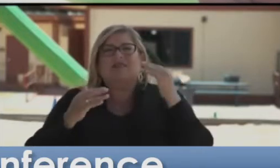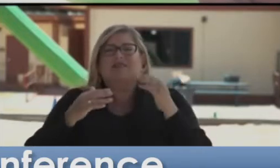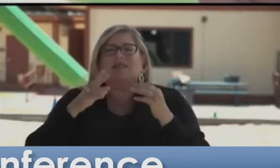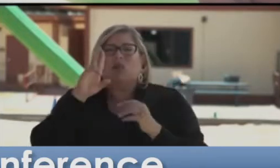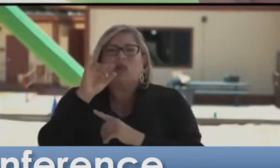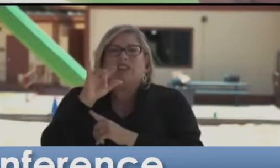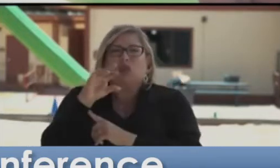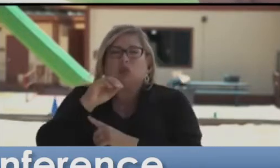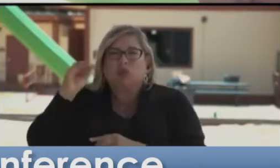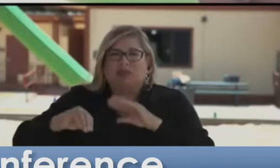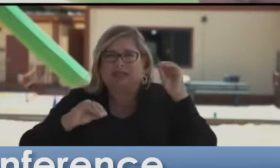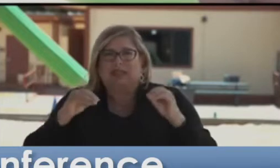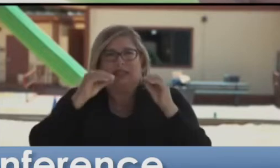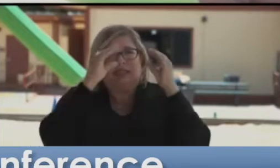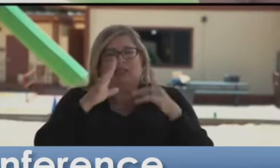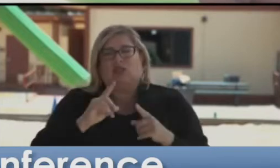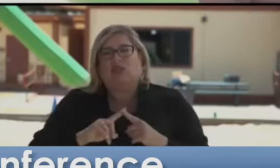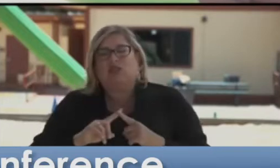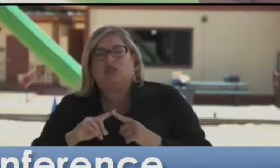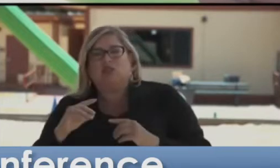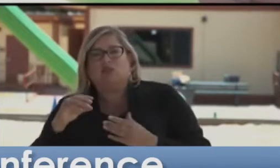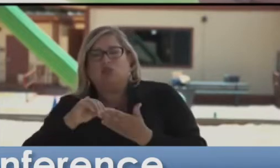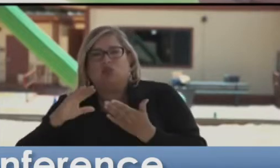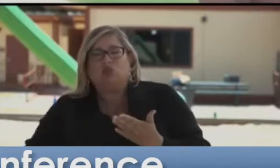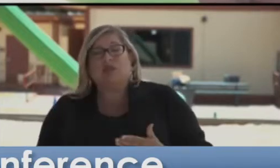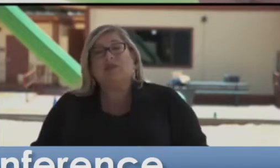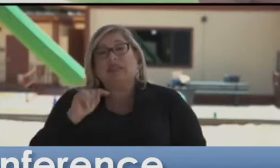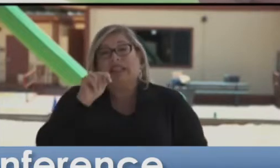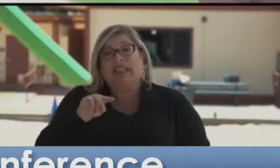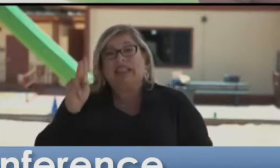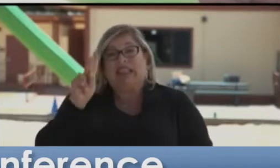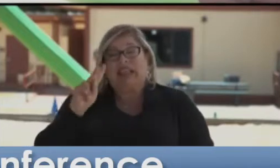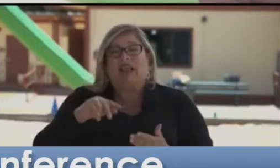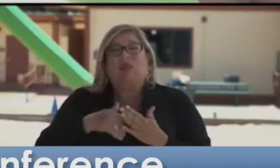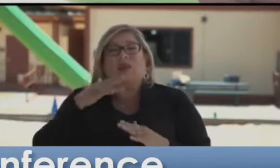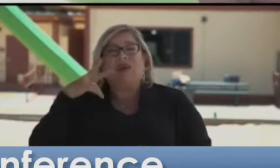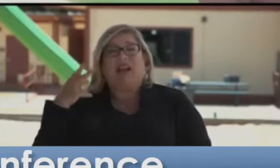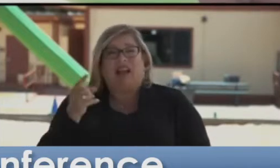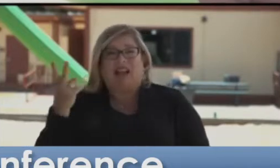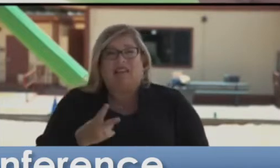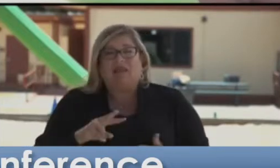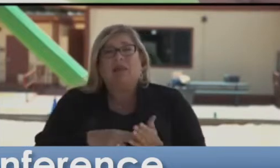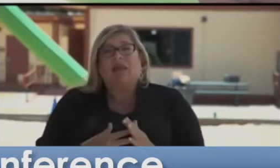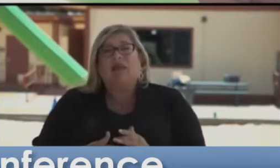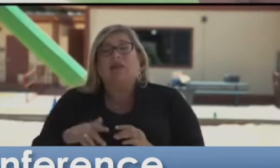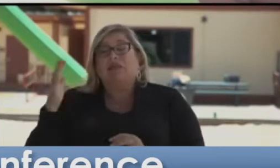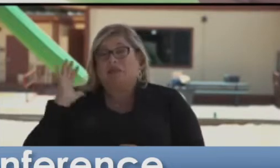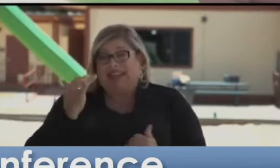TK, we're cutting the ratios in half, from 24-to-1 down to